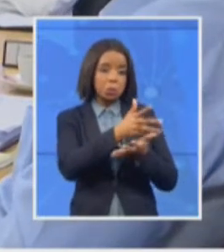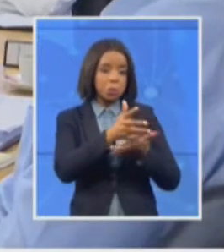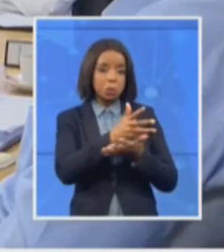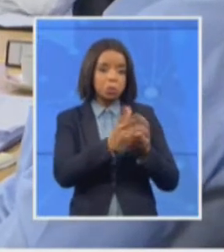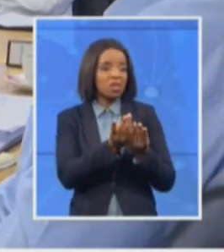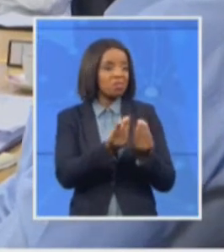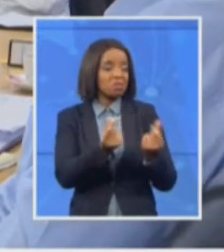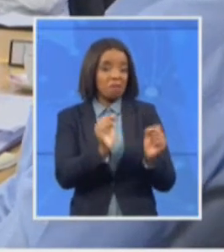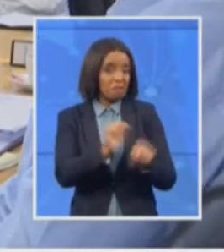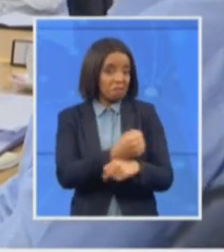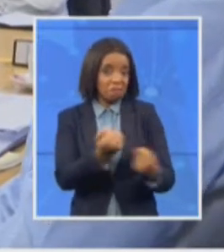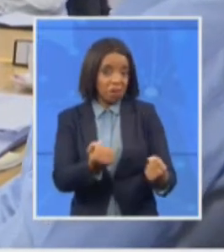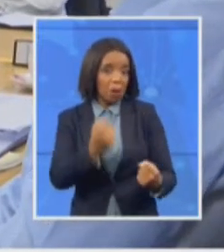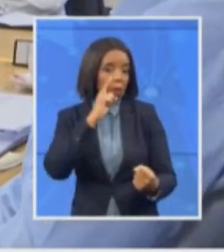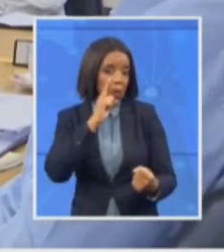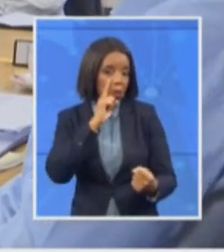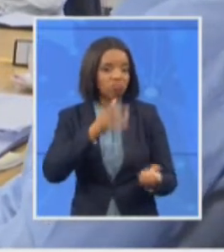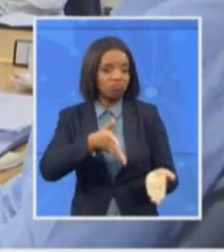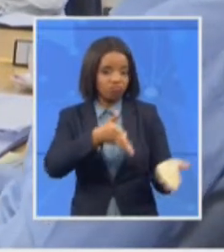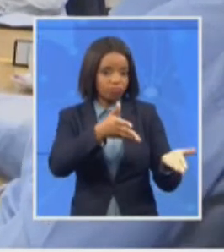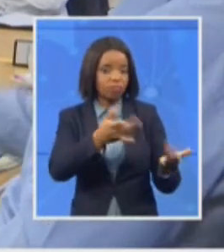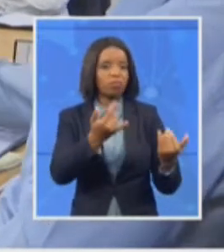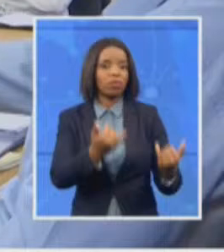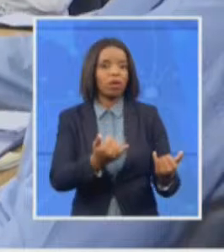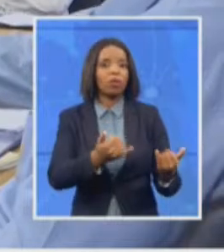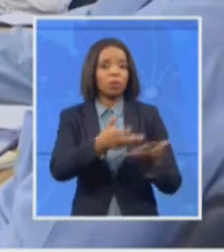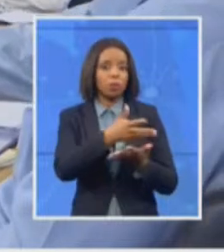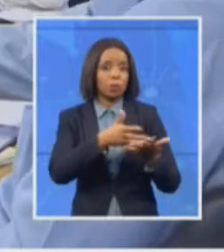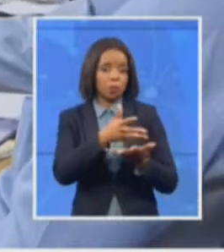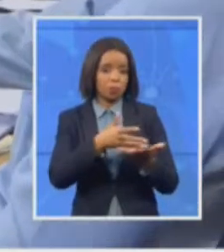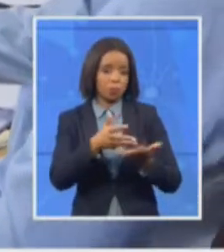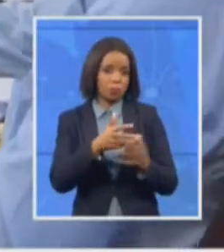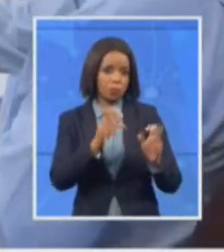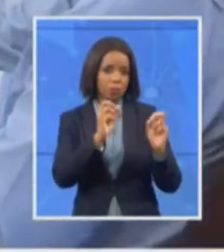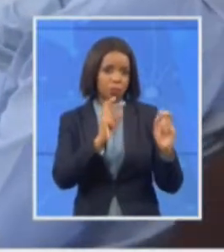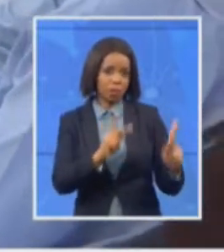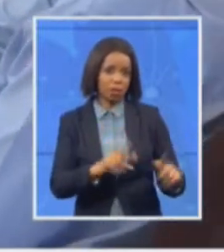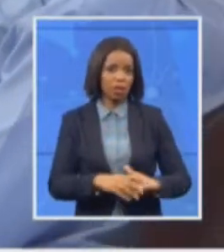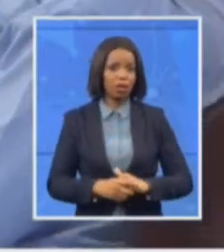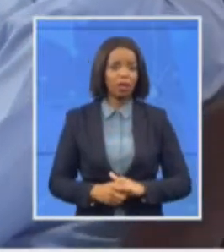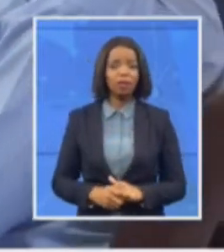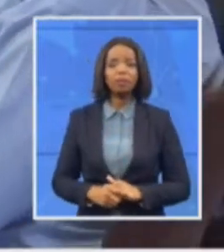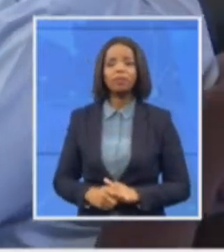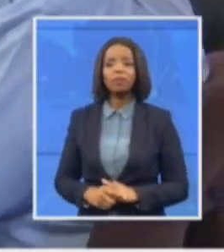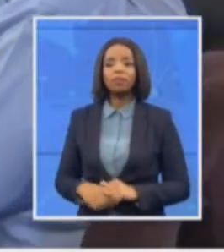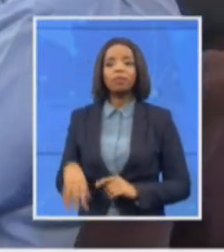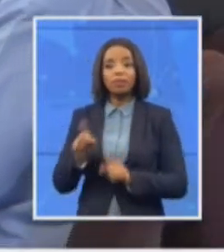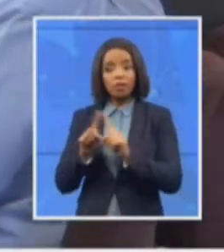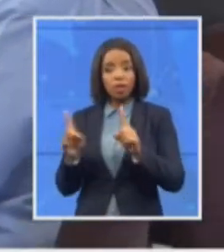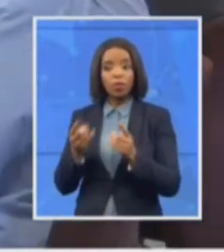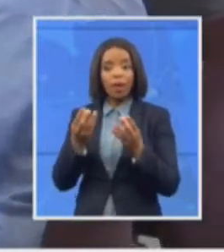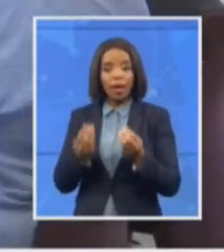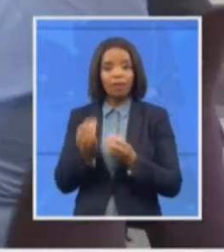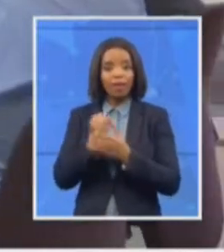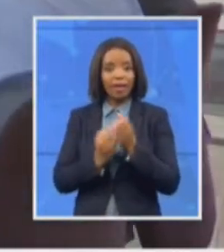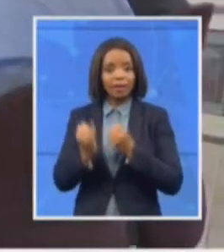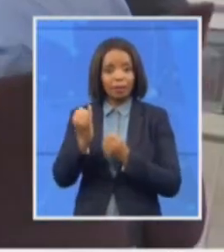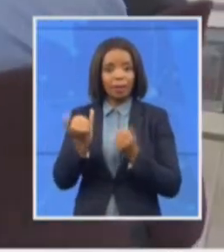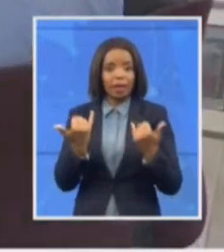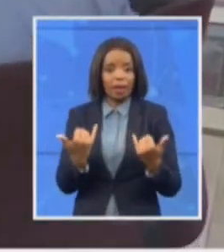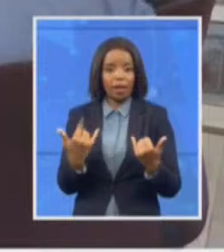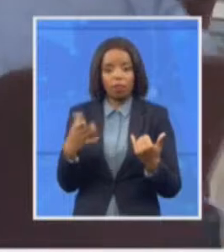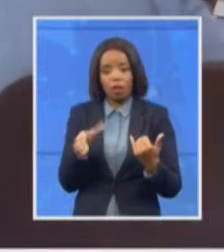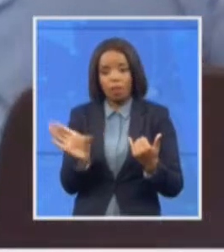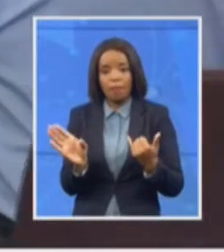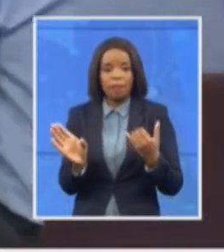got independent breakaway rooms and just retire to it. So I shall direct, Mr. Bill, I shall direct the parties and try